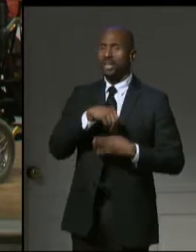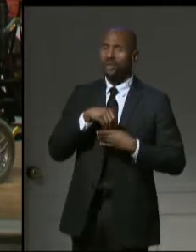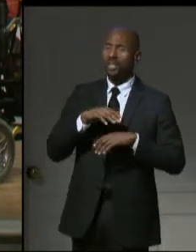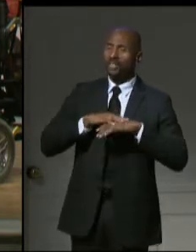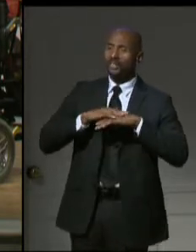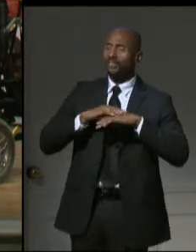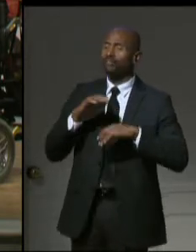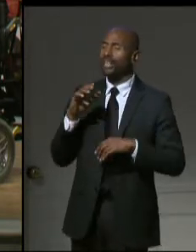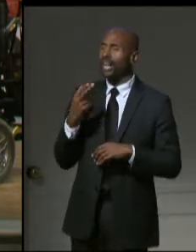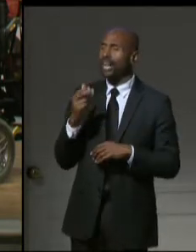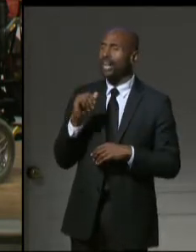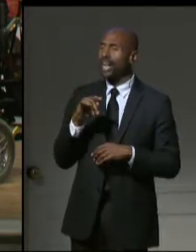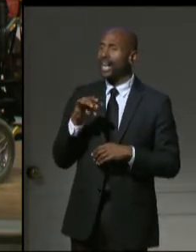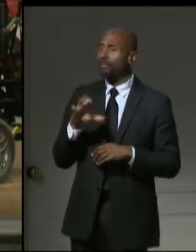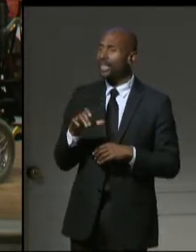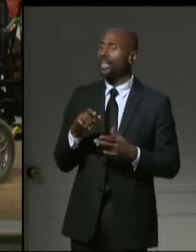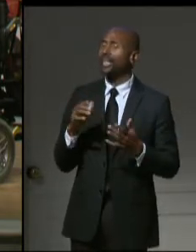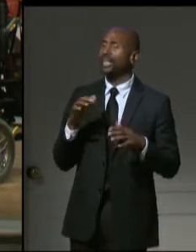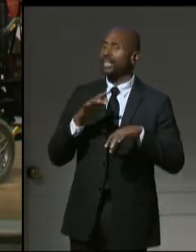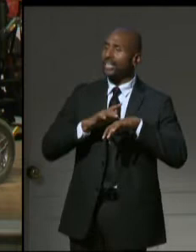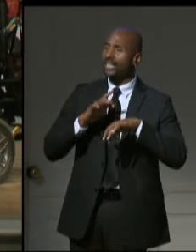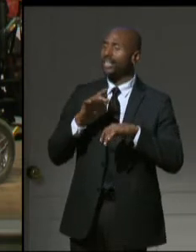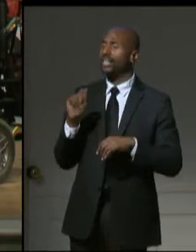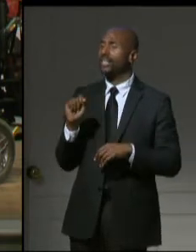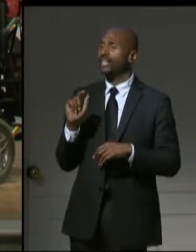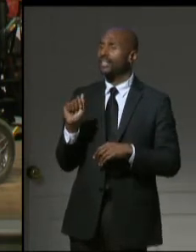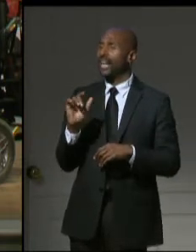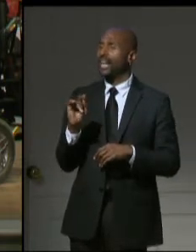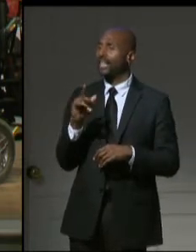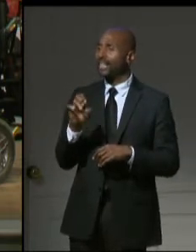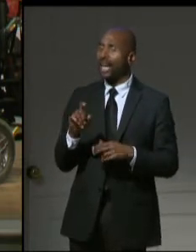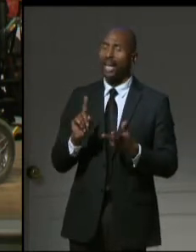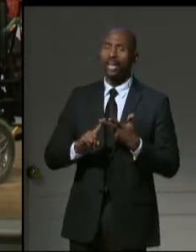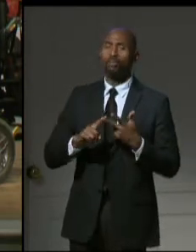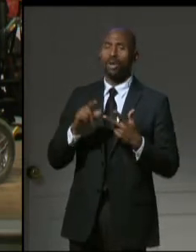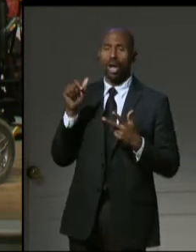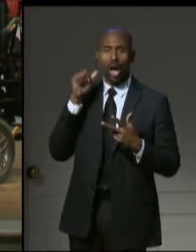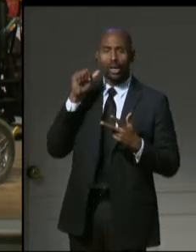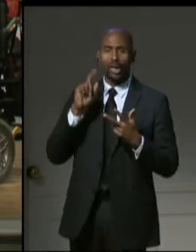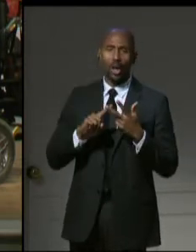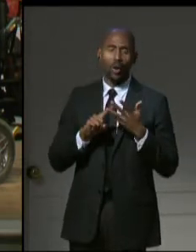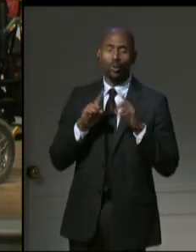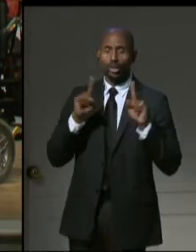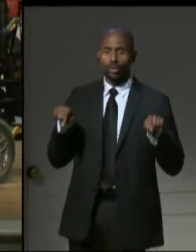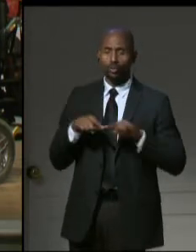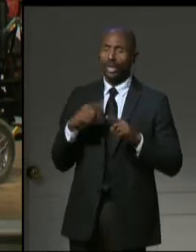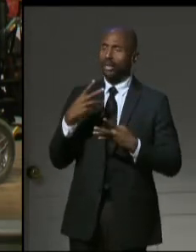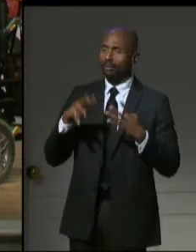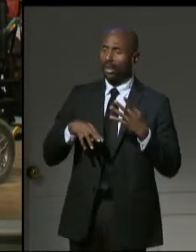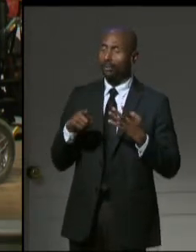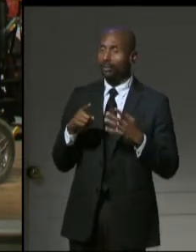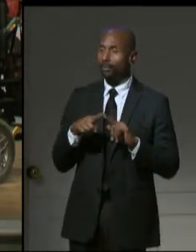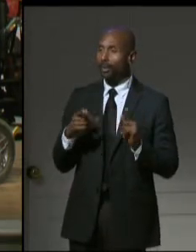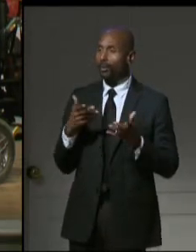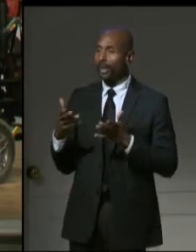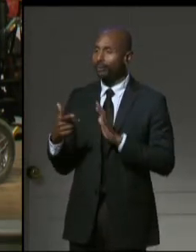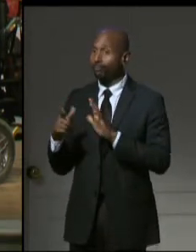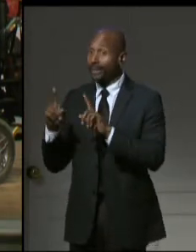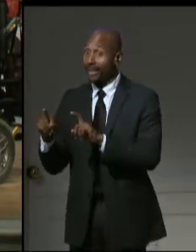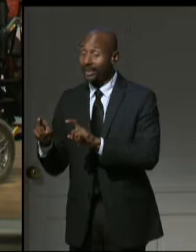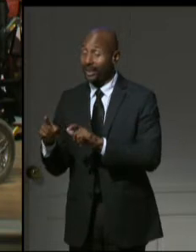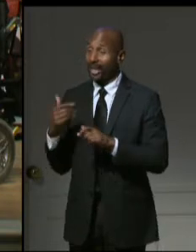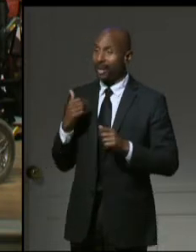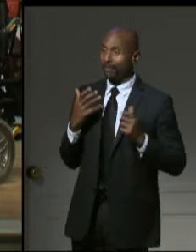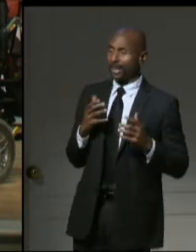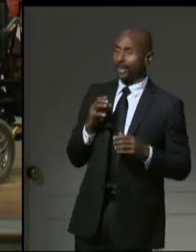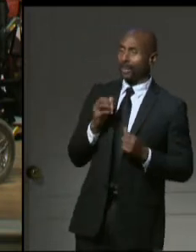tactile and it had audio and there was a screen with a graph. And when we took it to do testing, we had all these like multimodal things